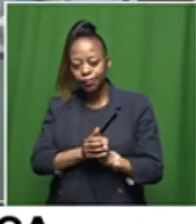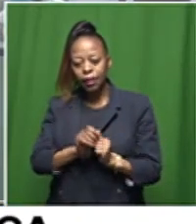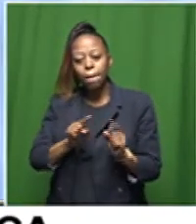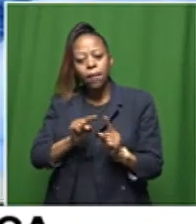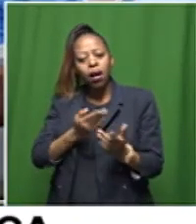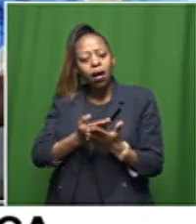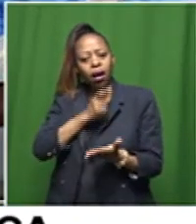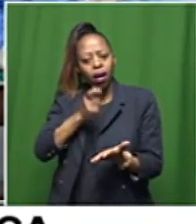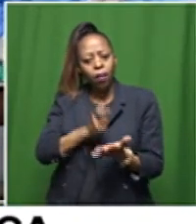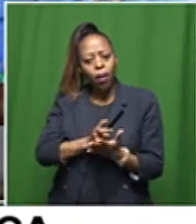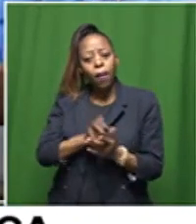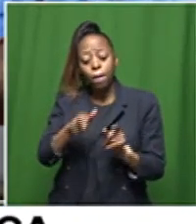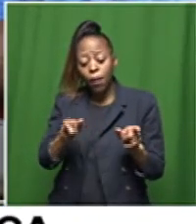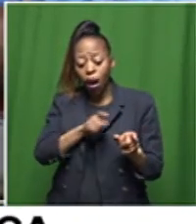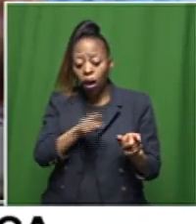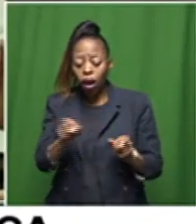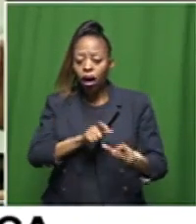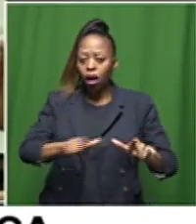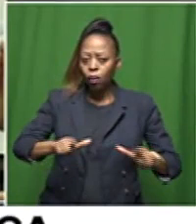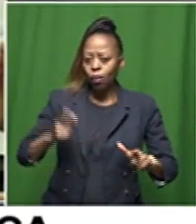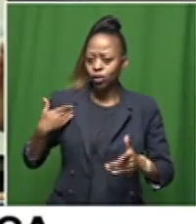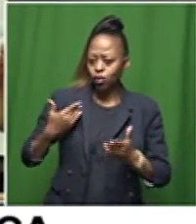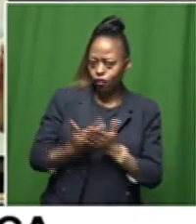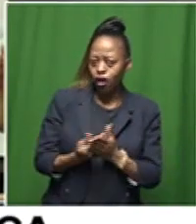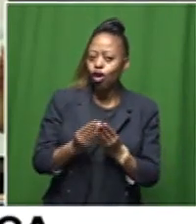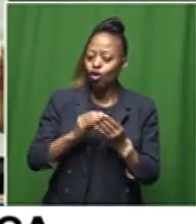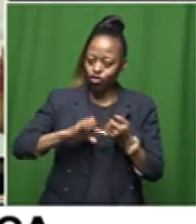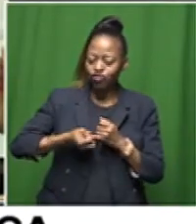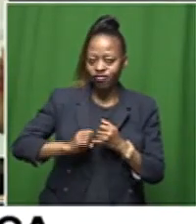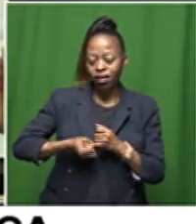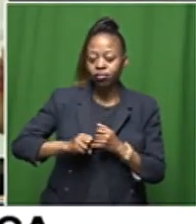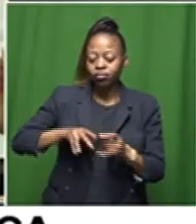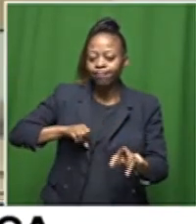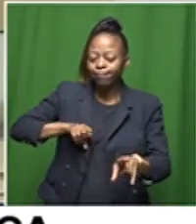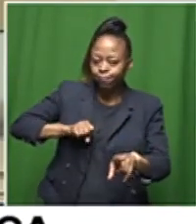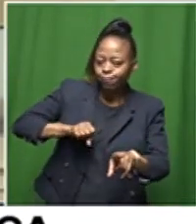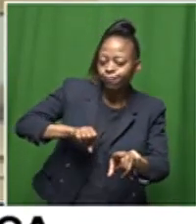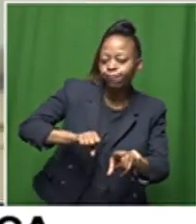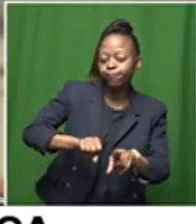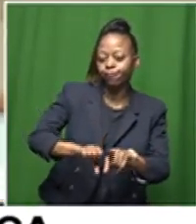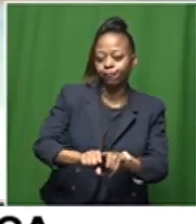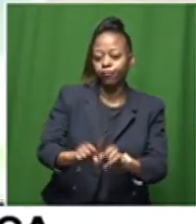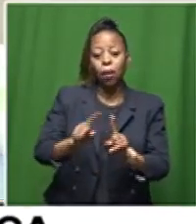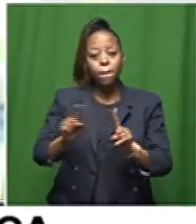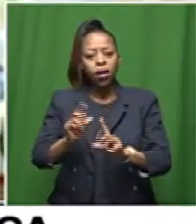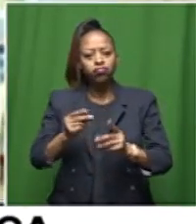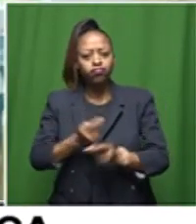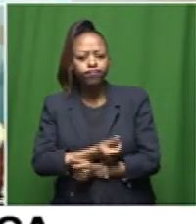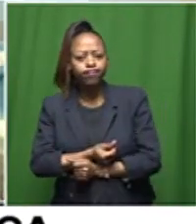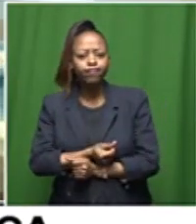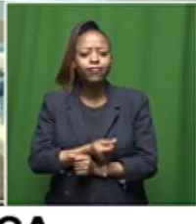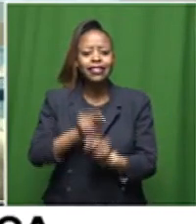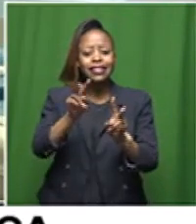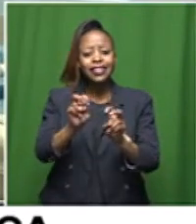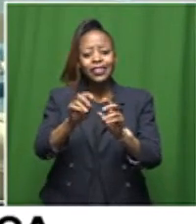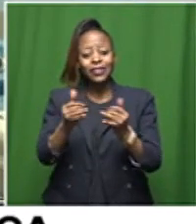reassure the people of Limpopo is that we currently are dealing with the current cases. And it's unfortunate, the case that you